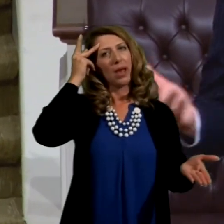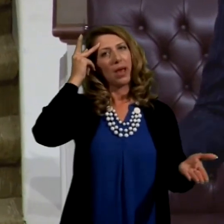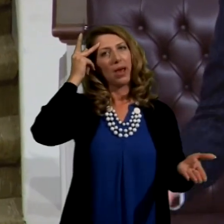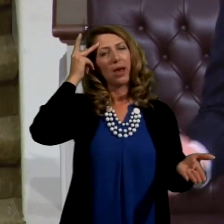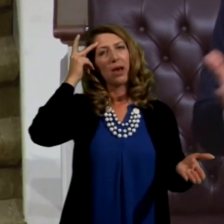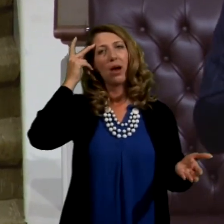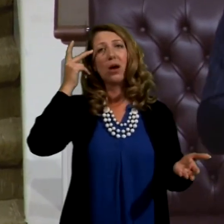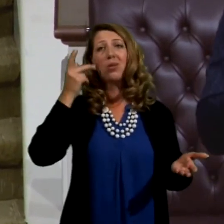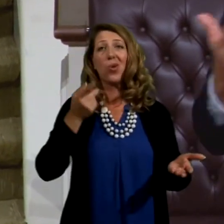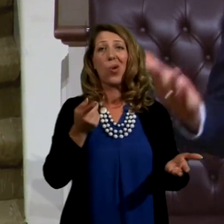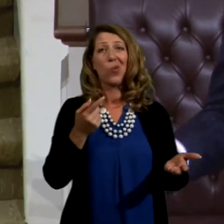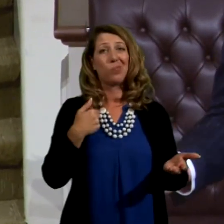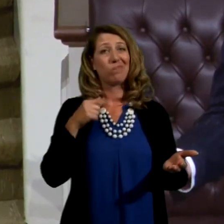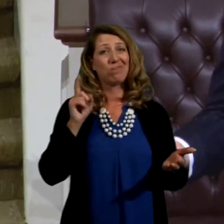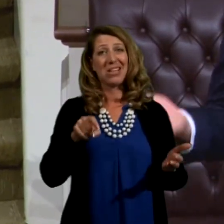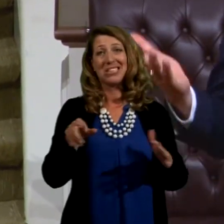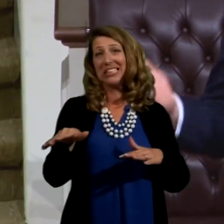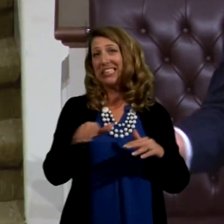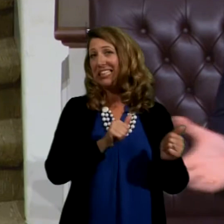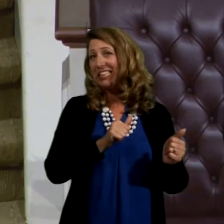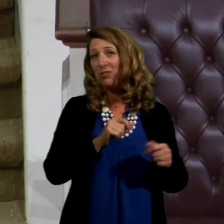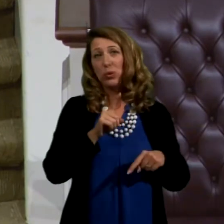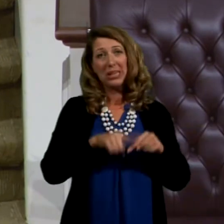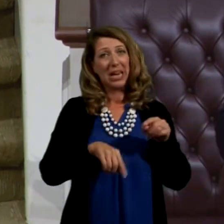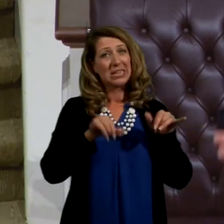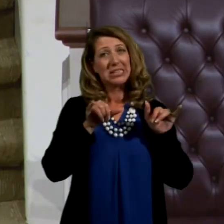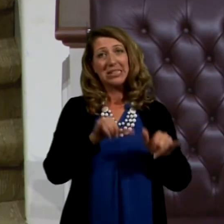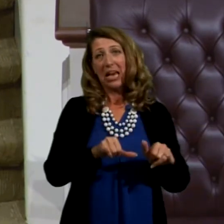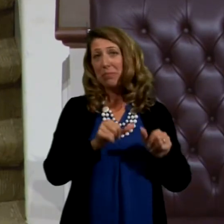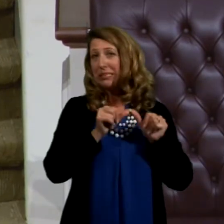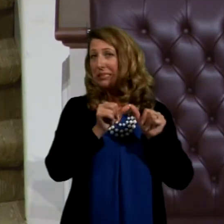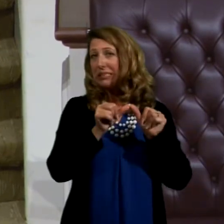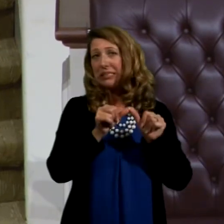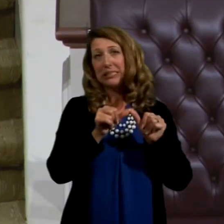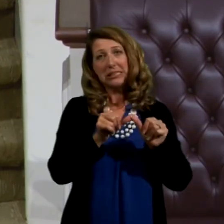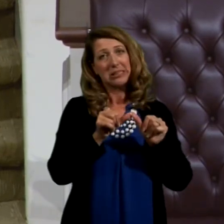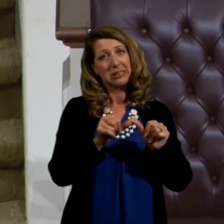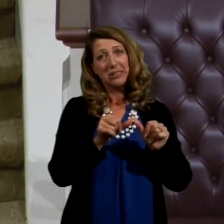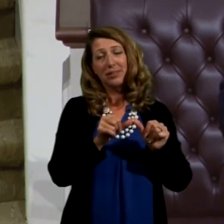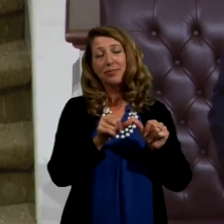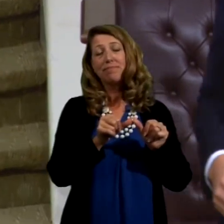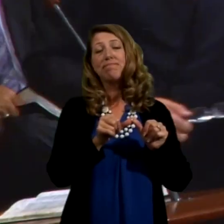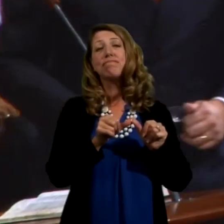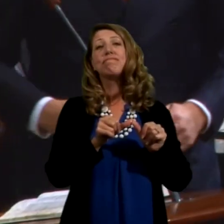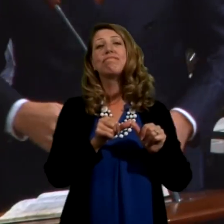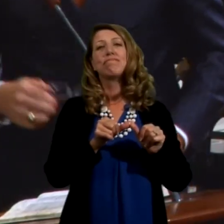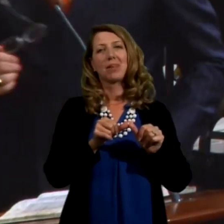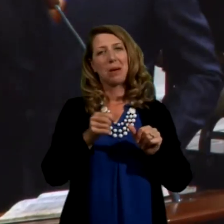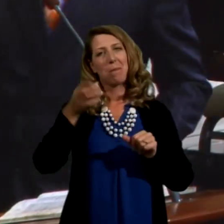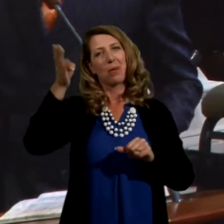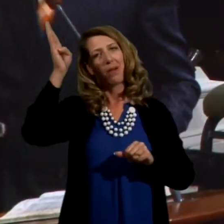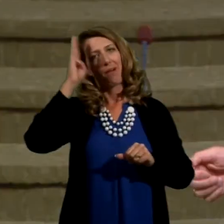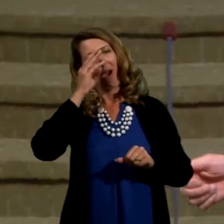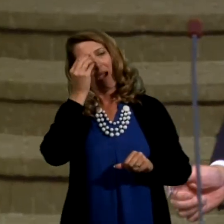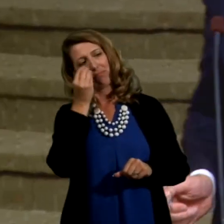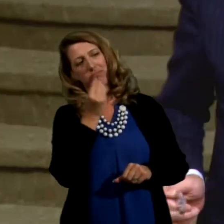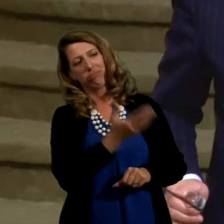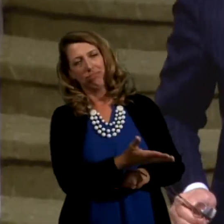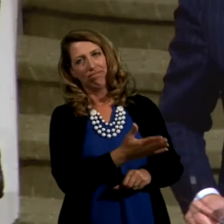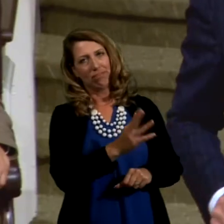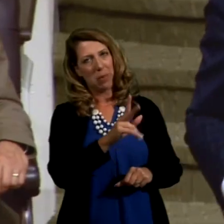is we got to get up and leave. We can't stay here. We're going to keep moving. Let's keep going. And God shares with Paul